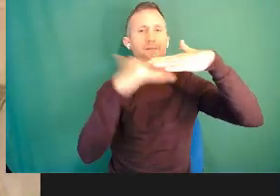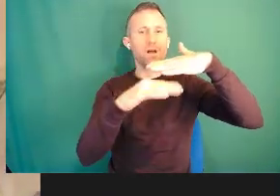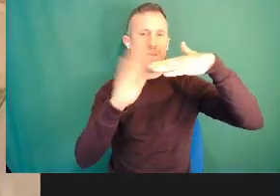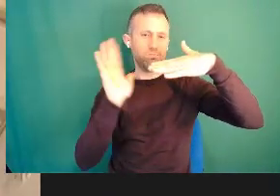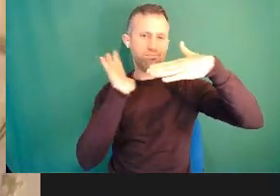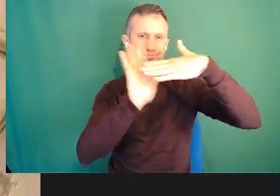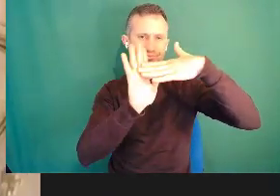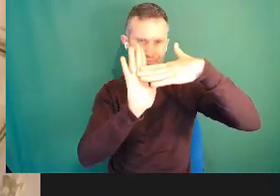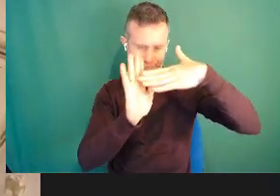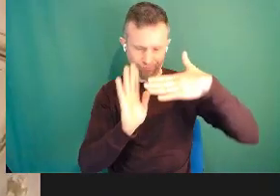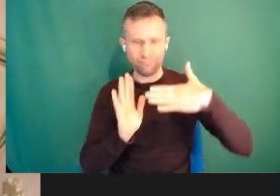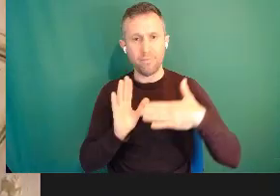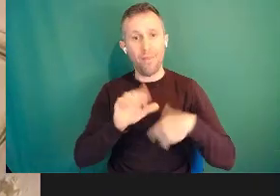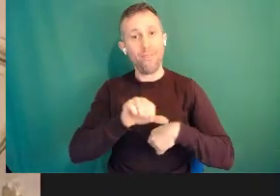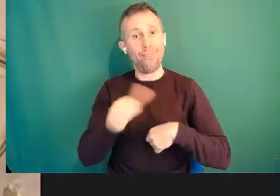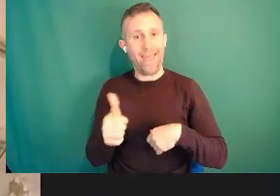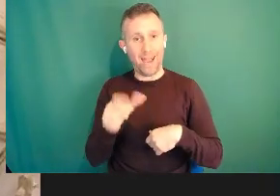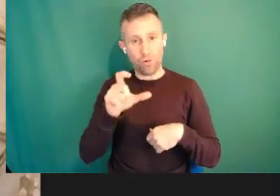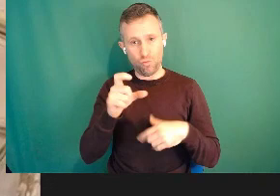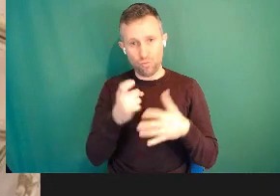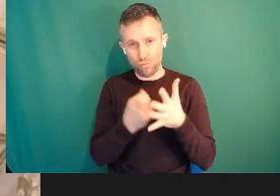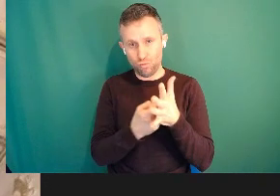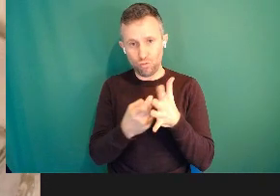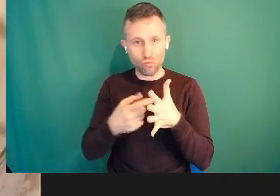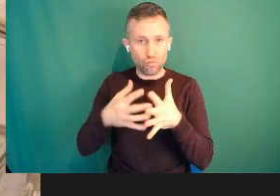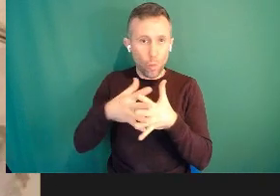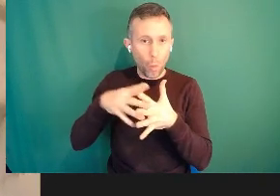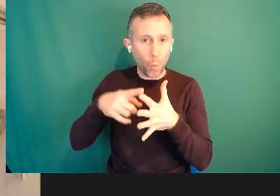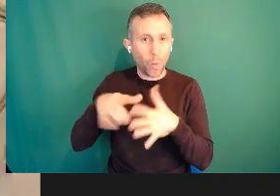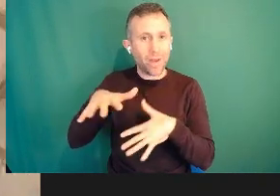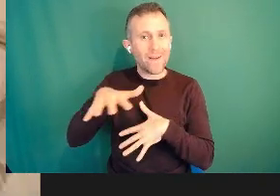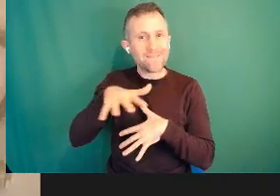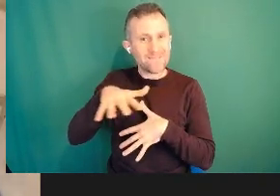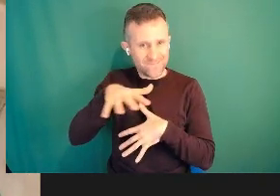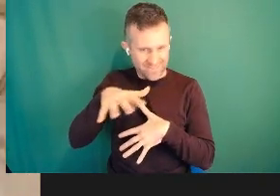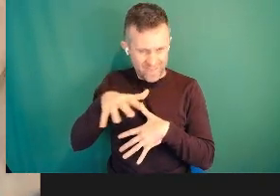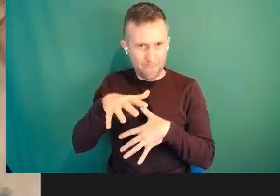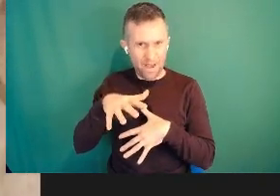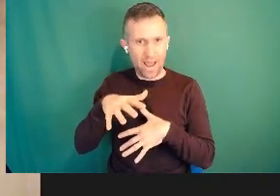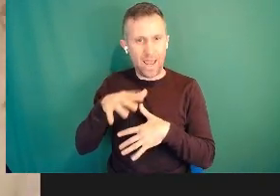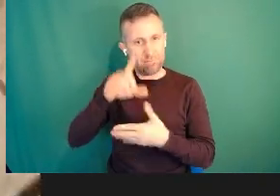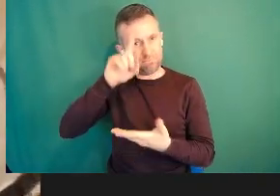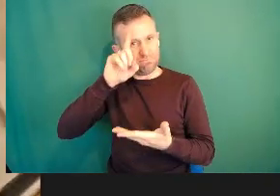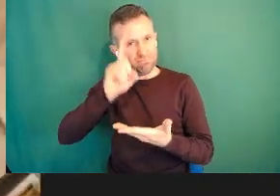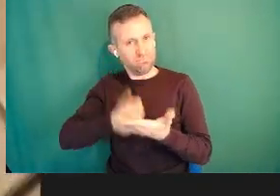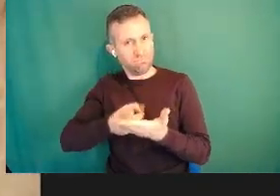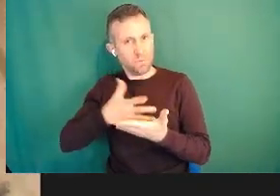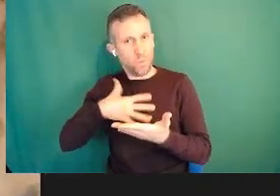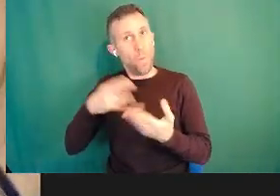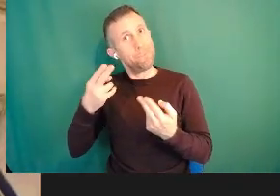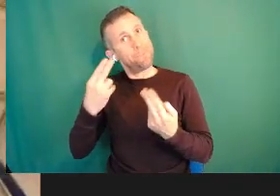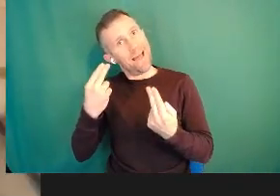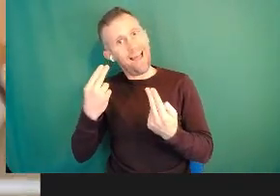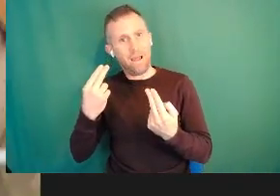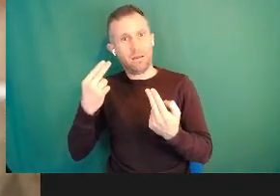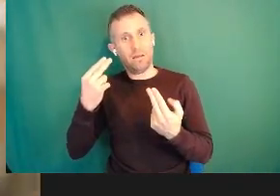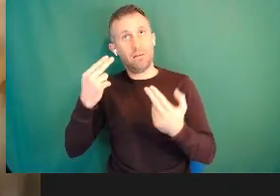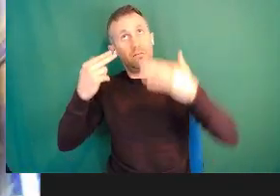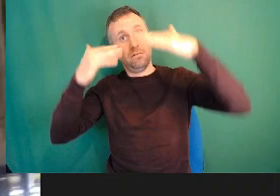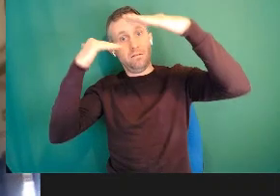display and had some restoration work done to it, so that it was in a fit state to be able to show off